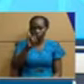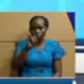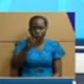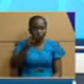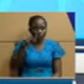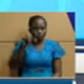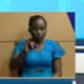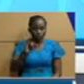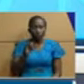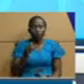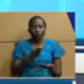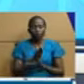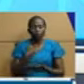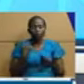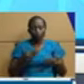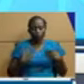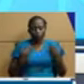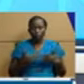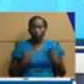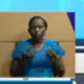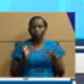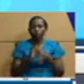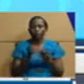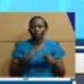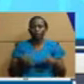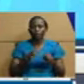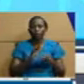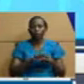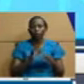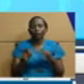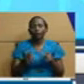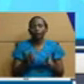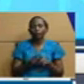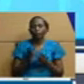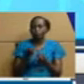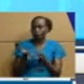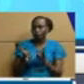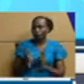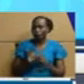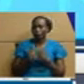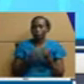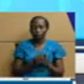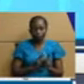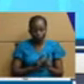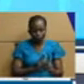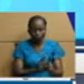us virtually. My fellow panelists, all protocol